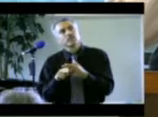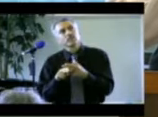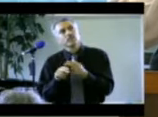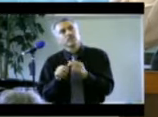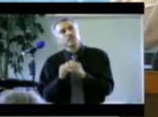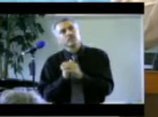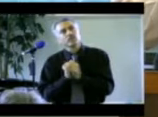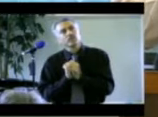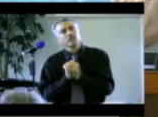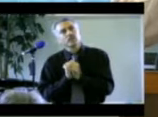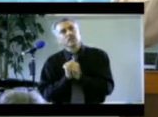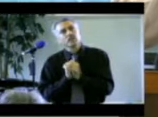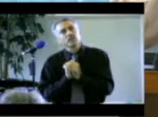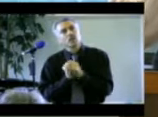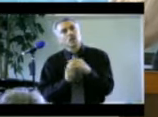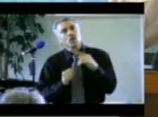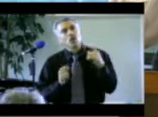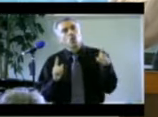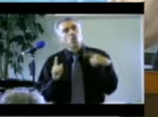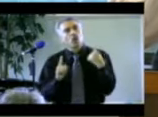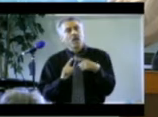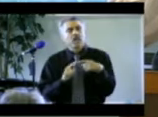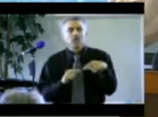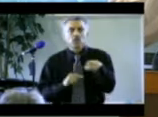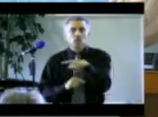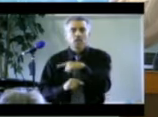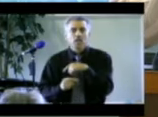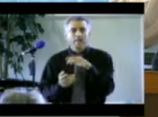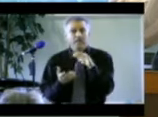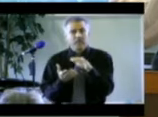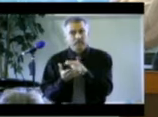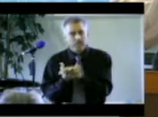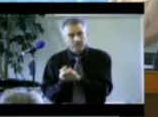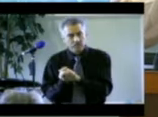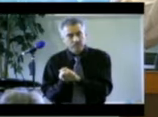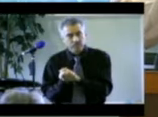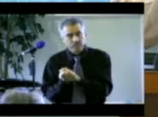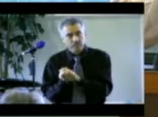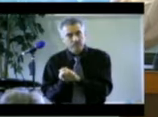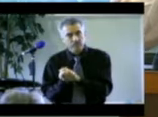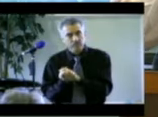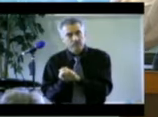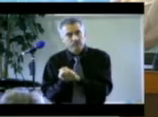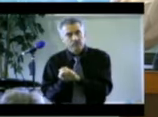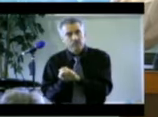lead the way. When we believe,